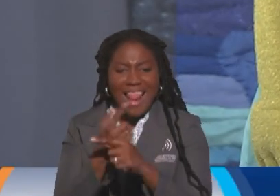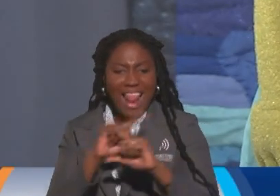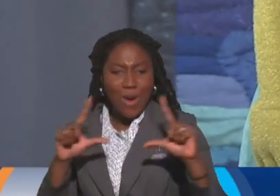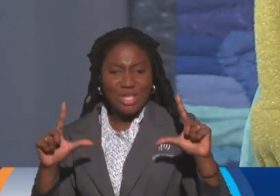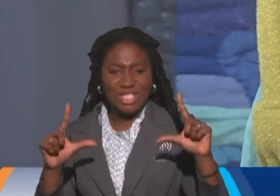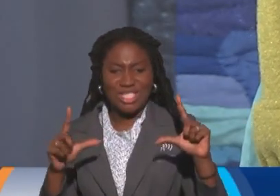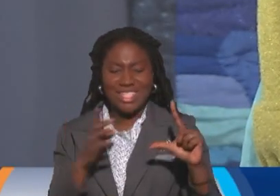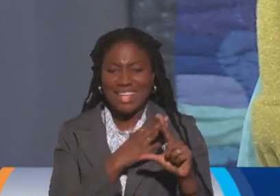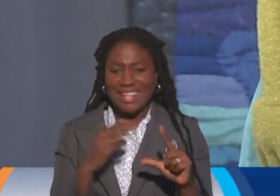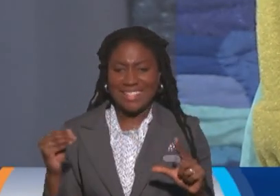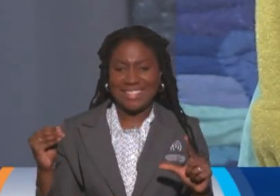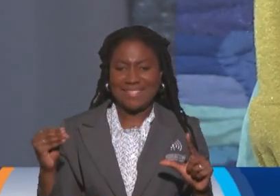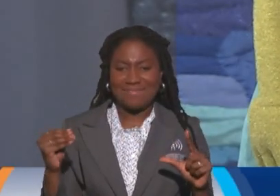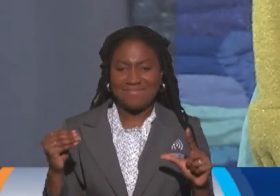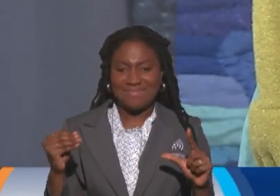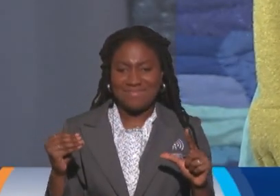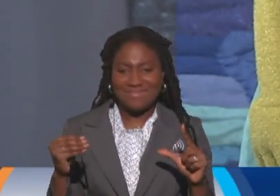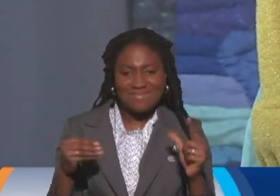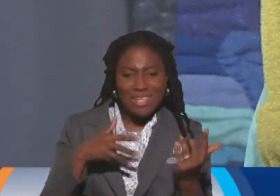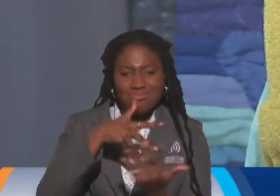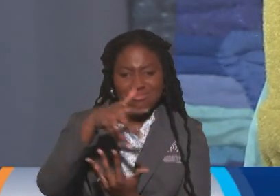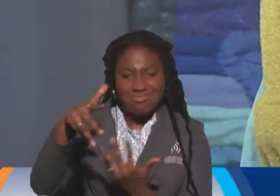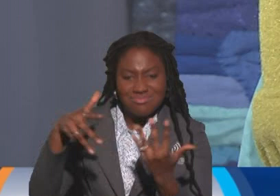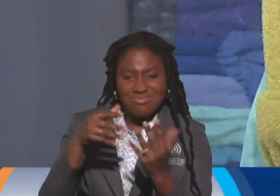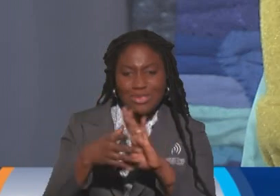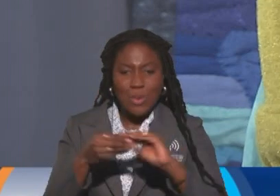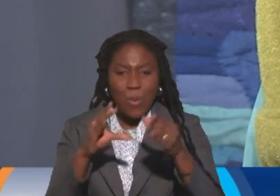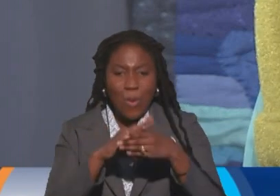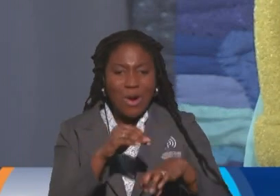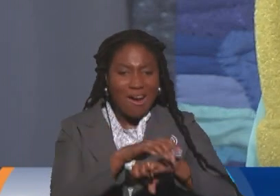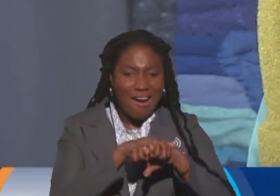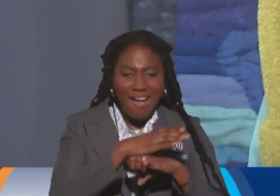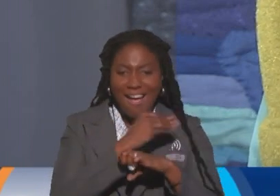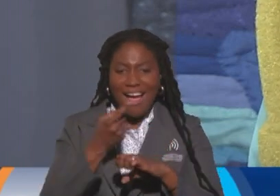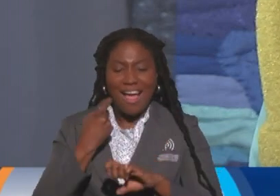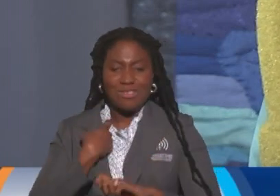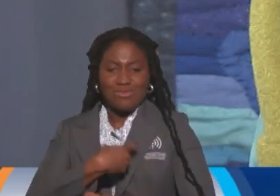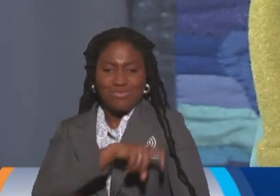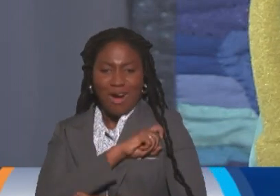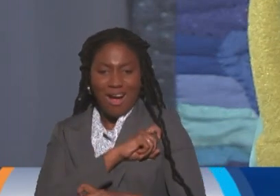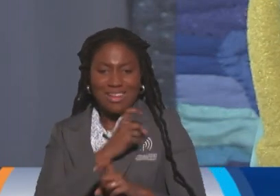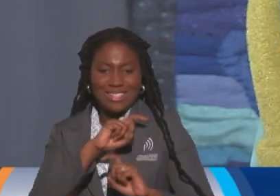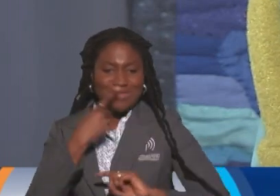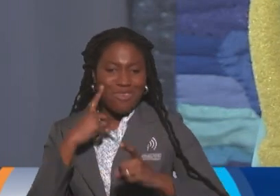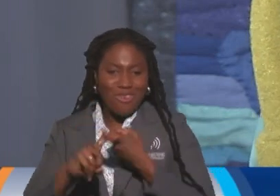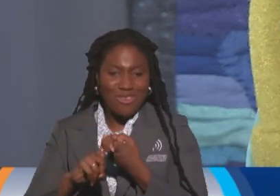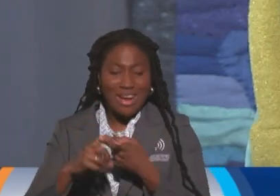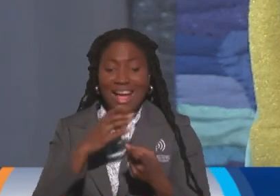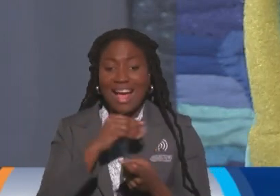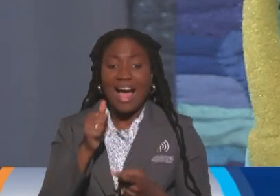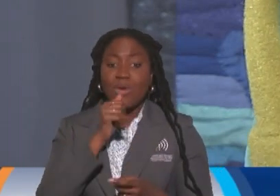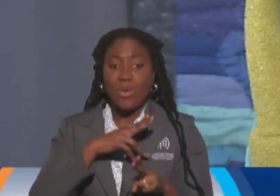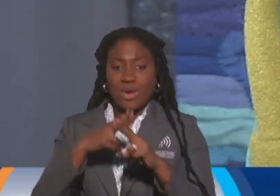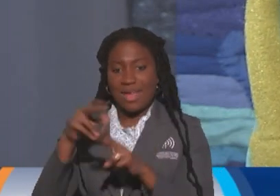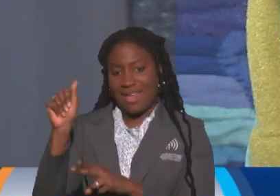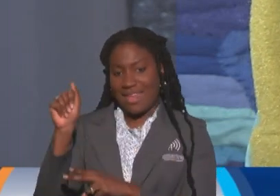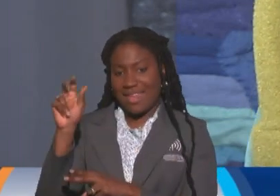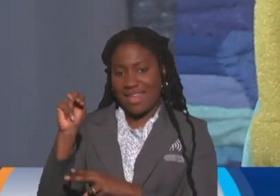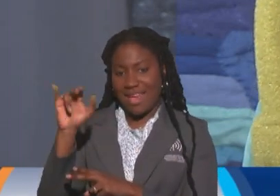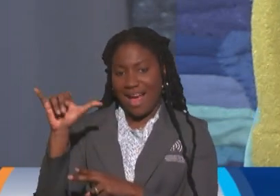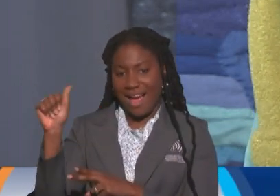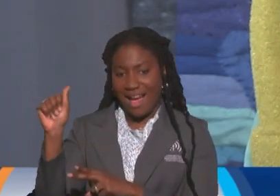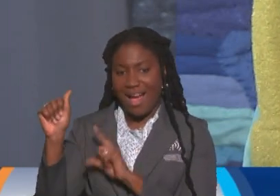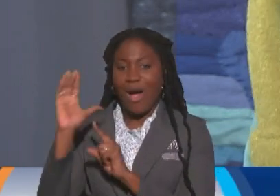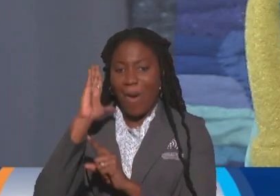a virtual bilingual storytelling. We're also going to be having Anya Youngchi, who's going to be doing a read aloud